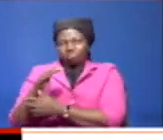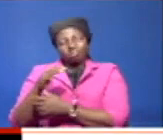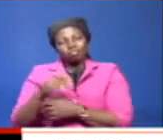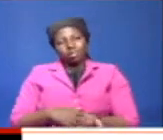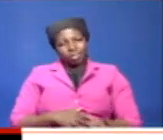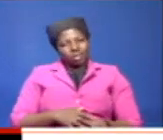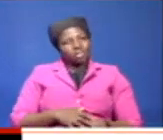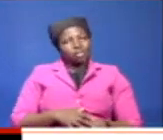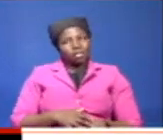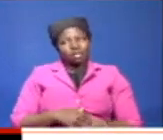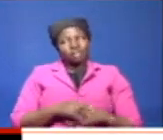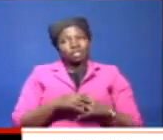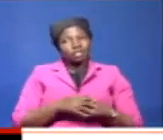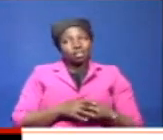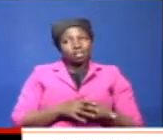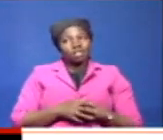including